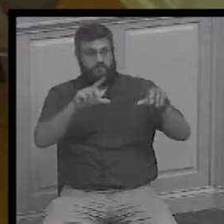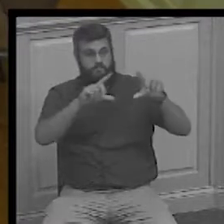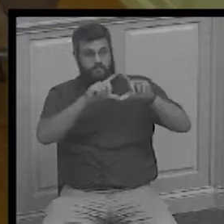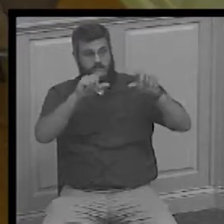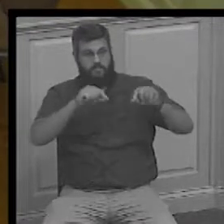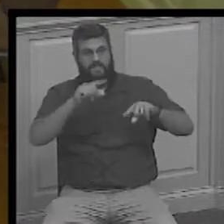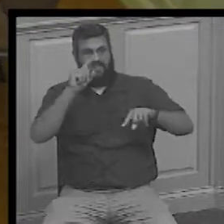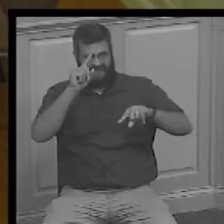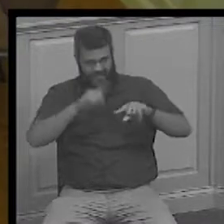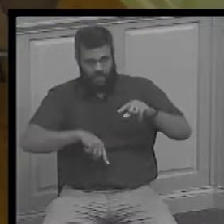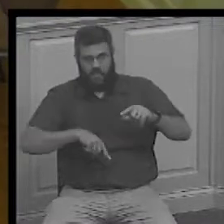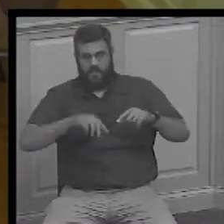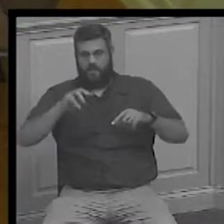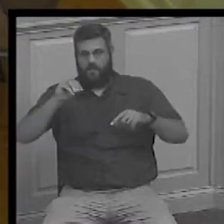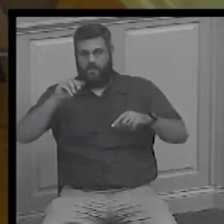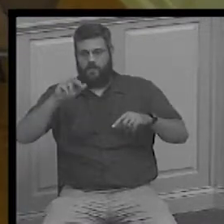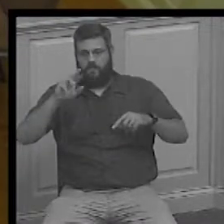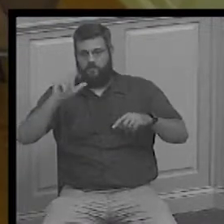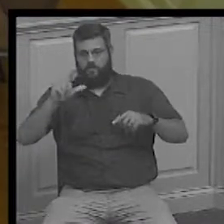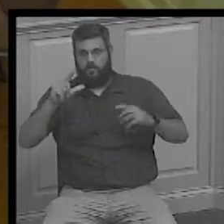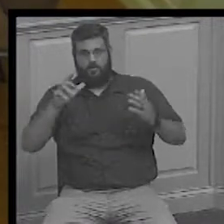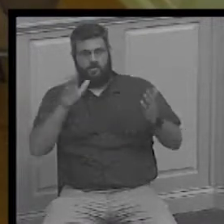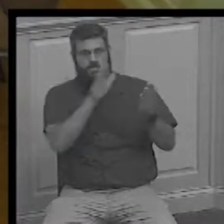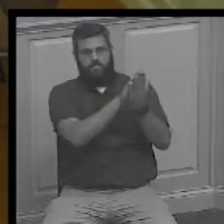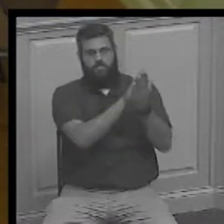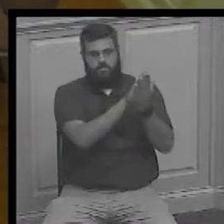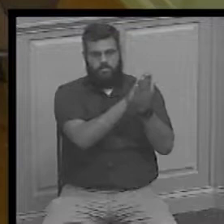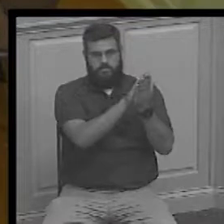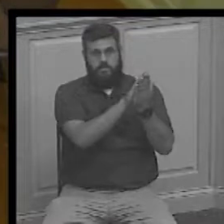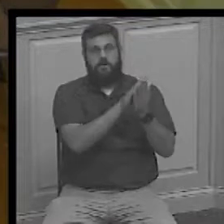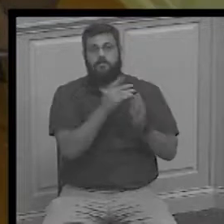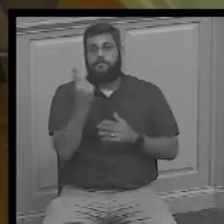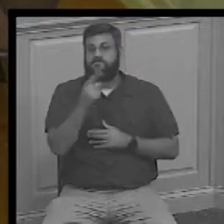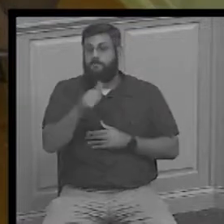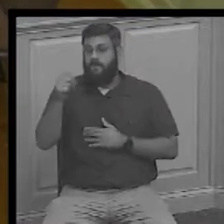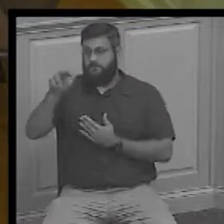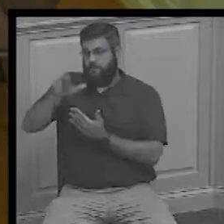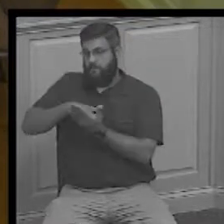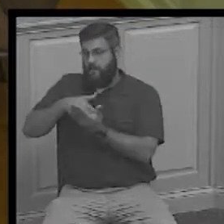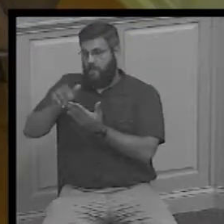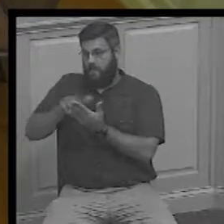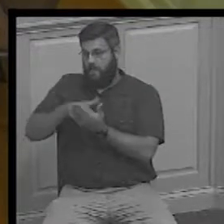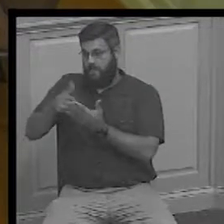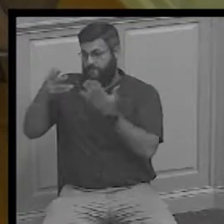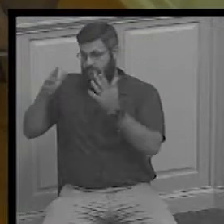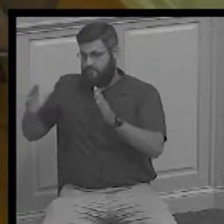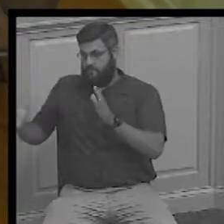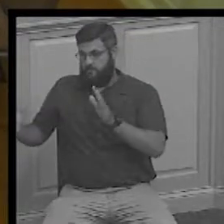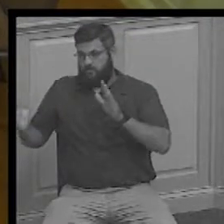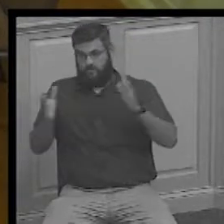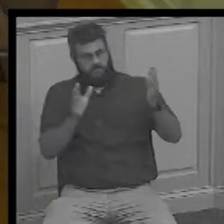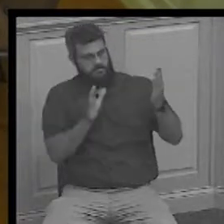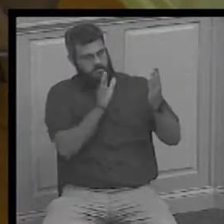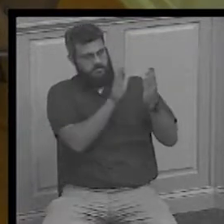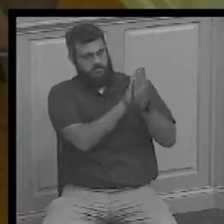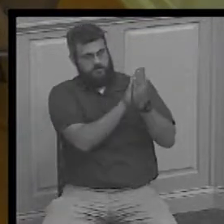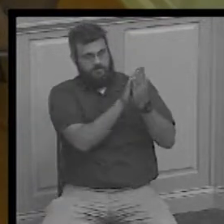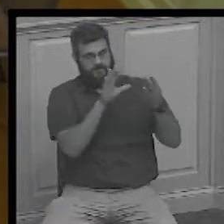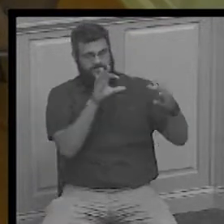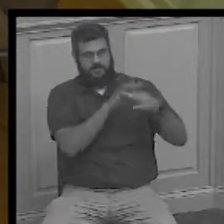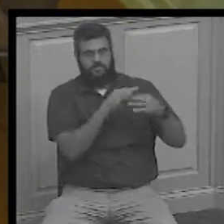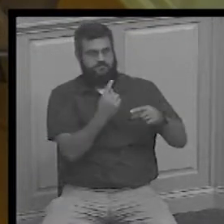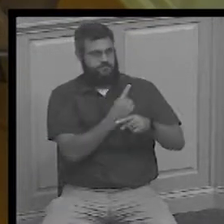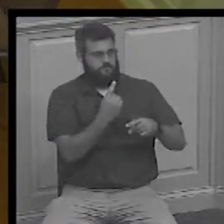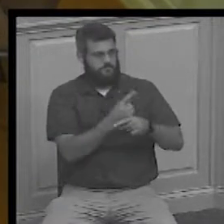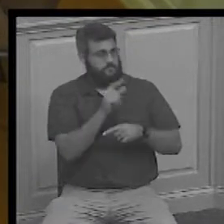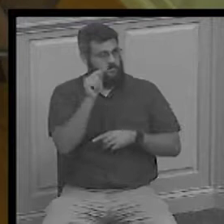painted directly on the brick. But you could have a mural painted on something else and then mounted appropriately onto the brick so it doesn't hurt the building.